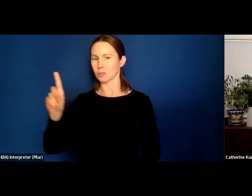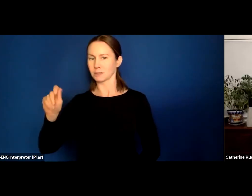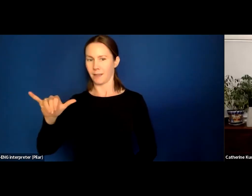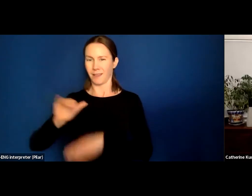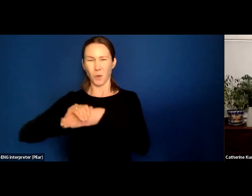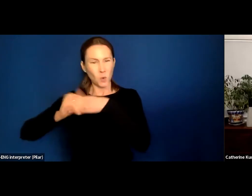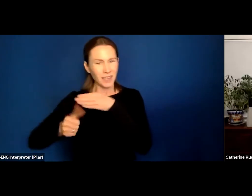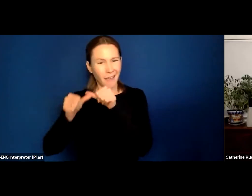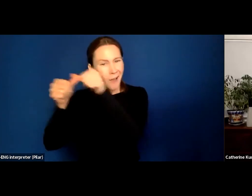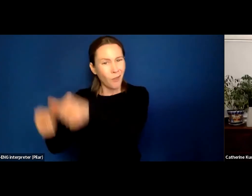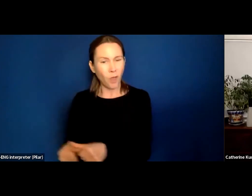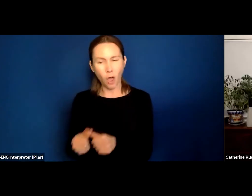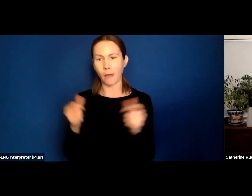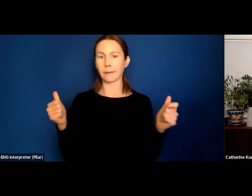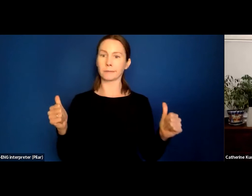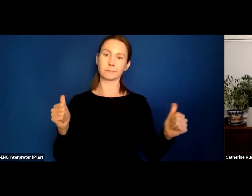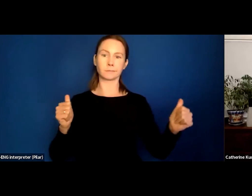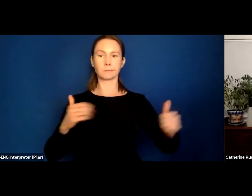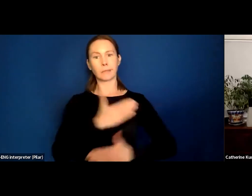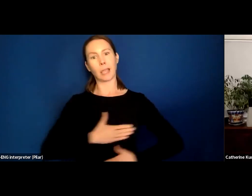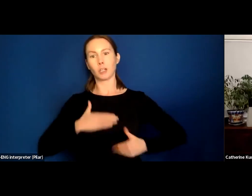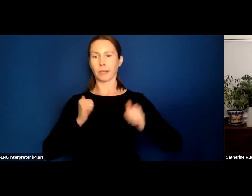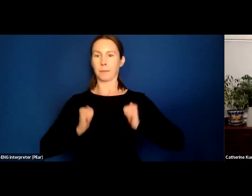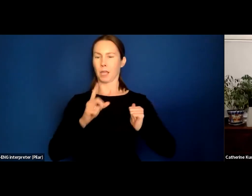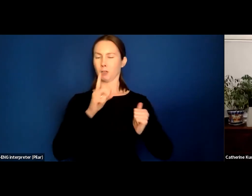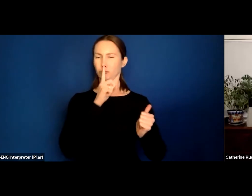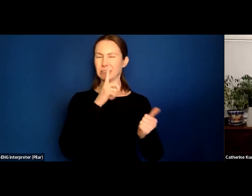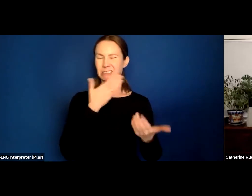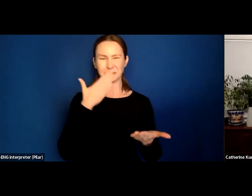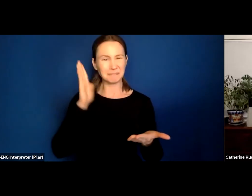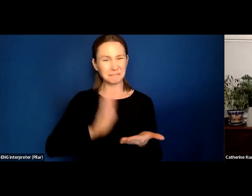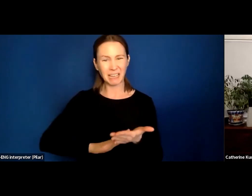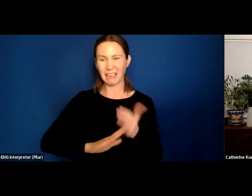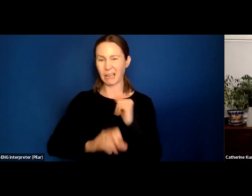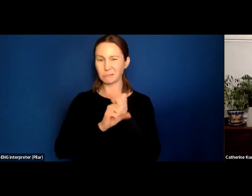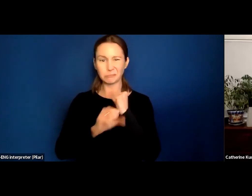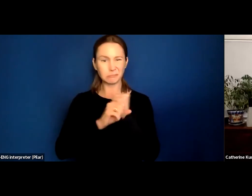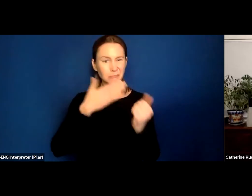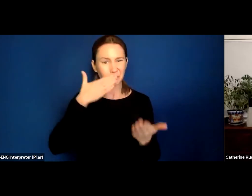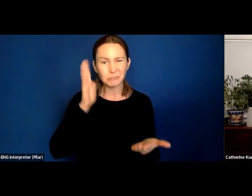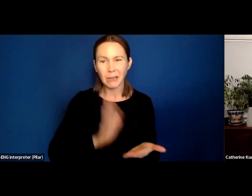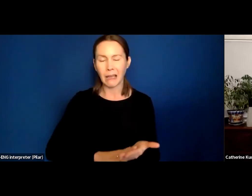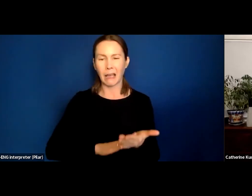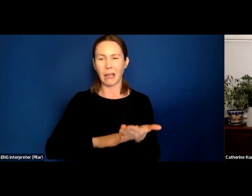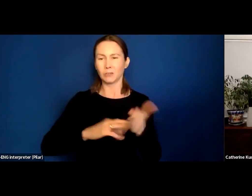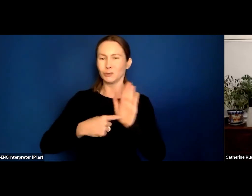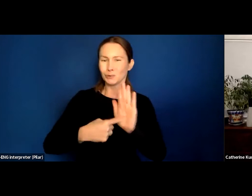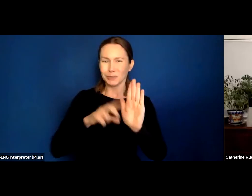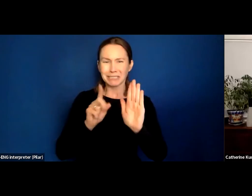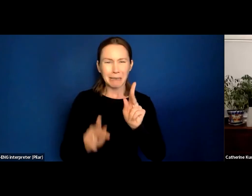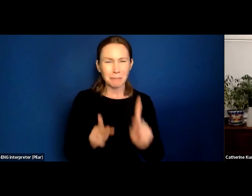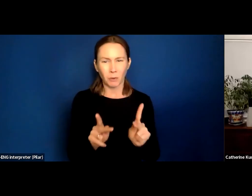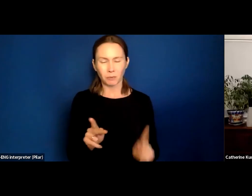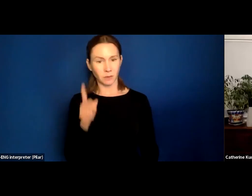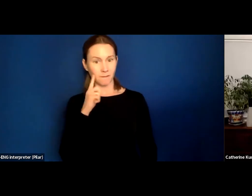entertainment extravaganzas were like this fire hose of bad publicity, just on and on and on. And those of us